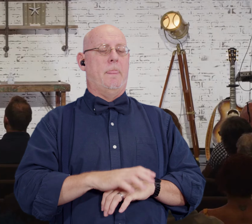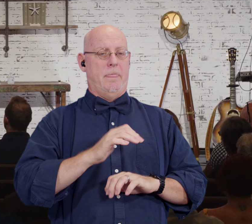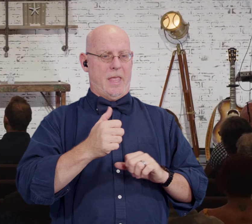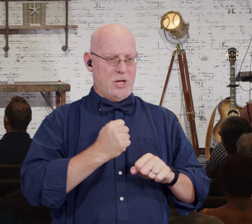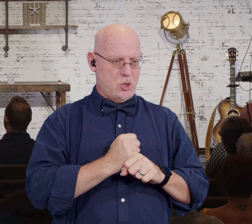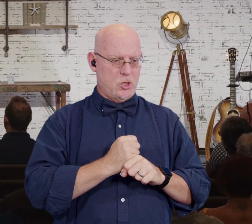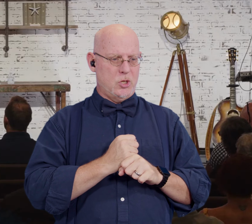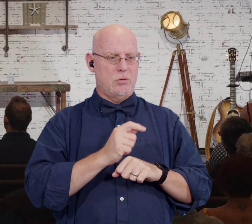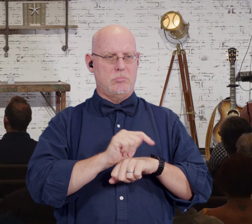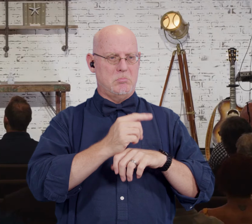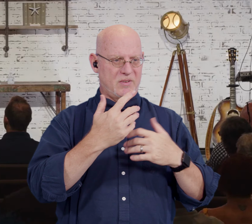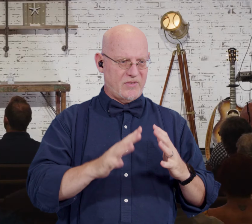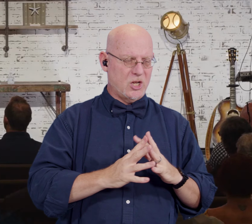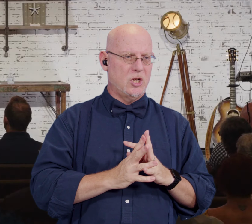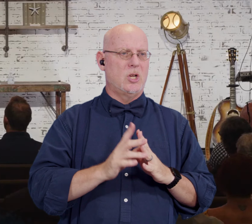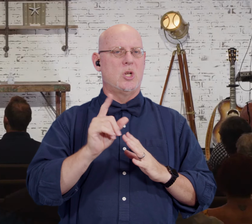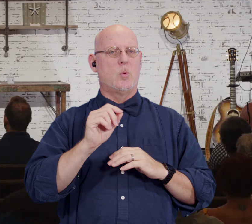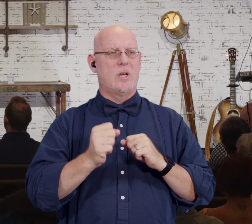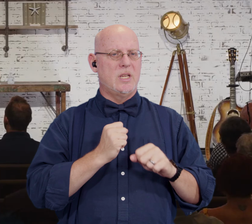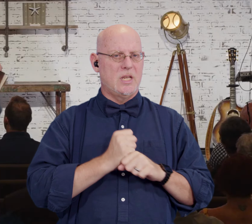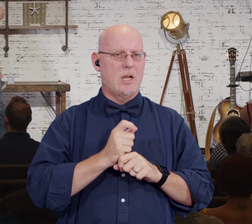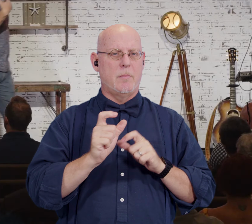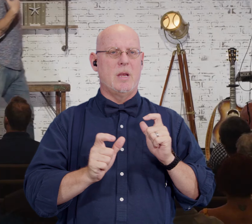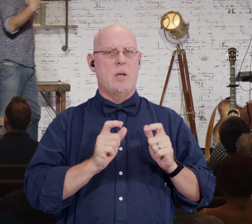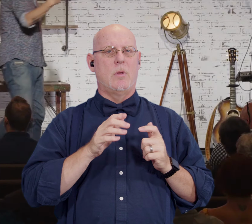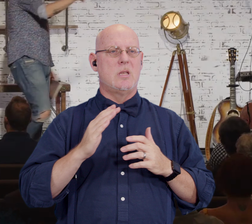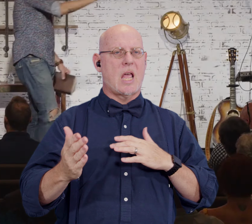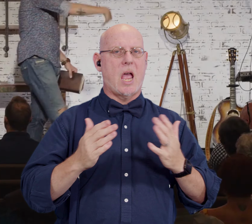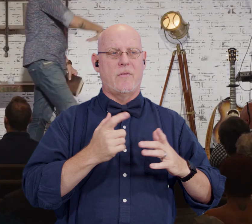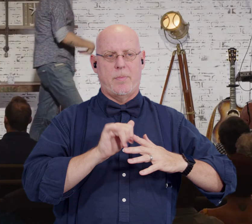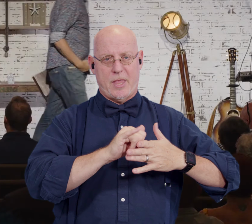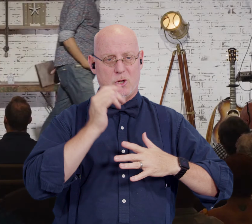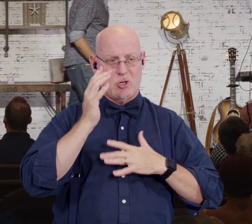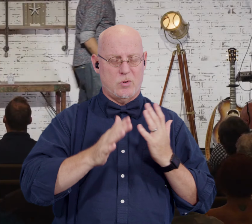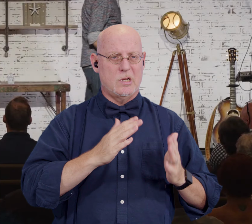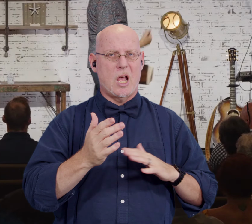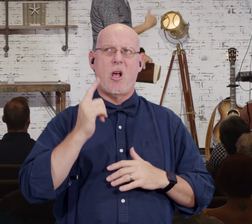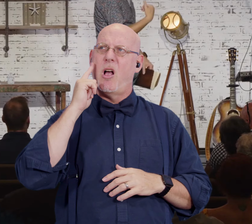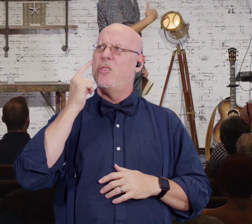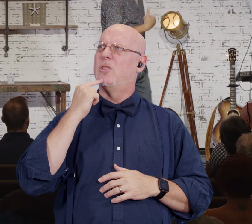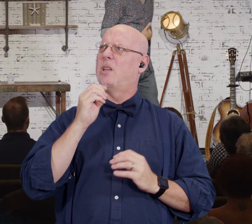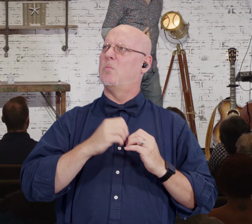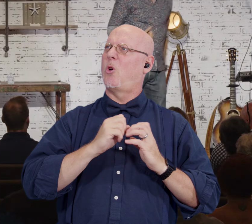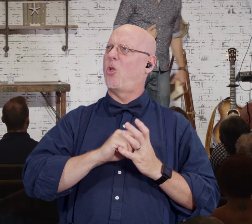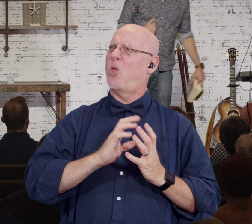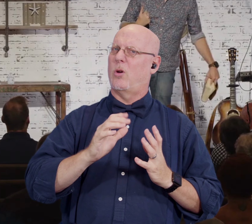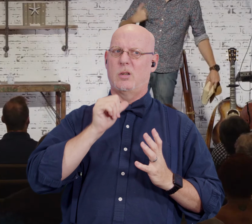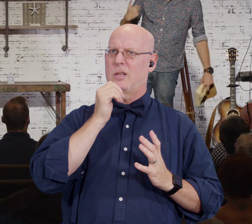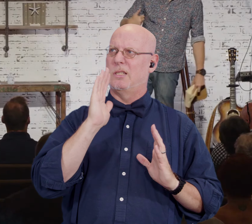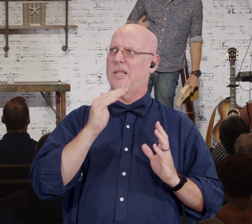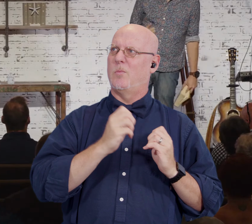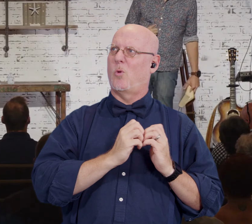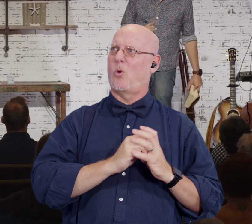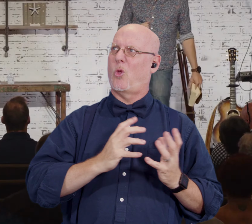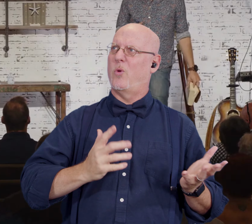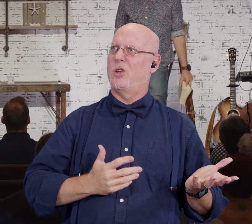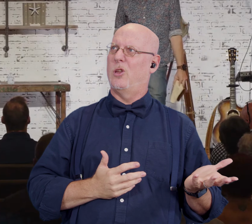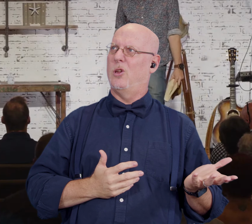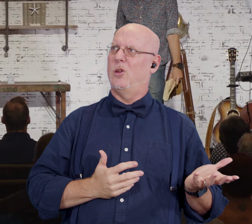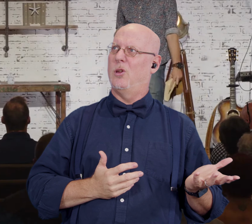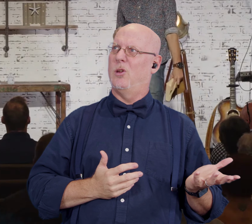then 10 years goes by, and the temple's complete, and 20 years goes by, and people begin to die from that generation, and they're like, I thought you said it was going to be more glorious. It doesn't seem more